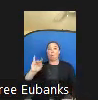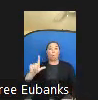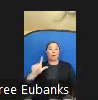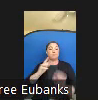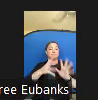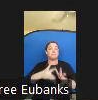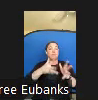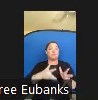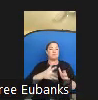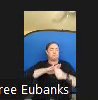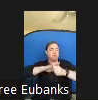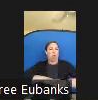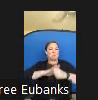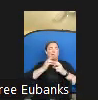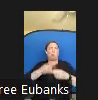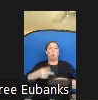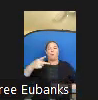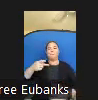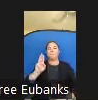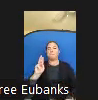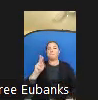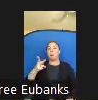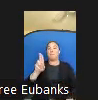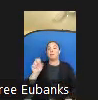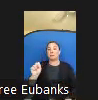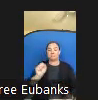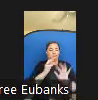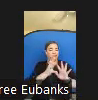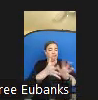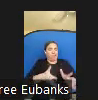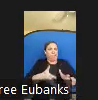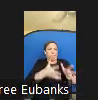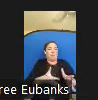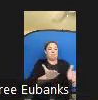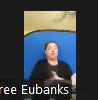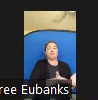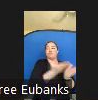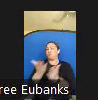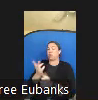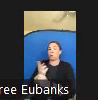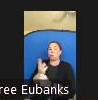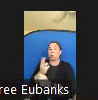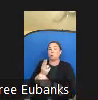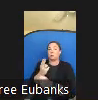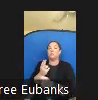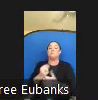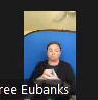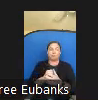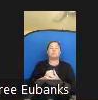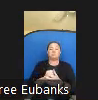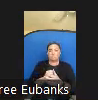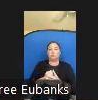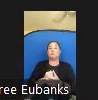it's called pomace, and it's this, you know, the remains that are left over after oil pressing. And so there